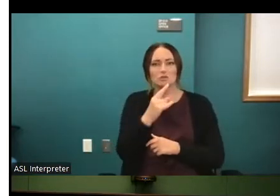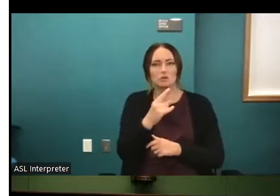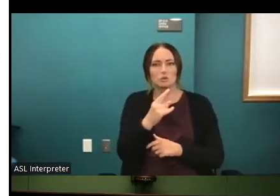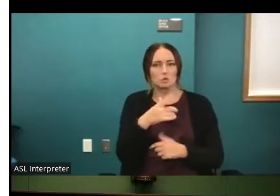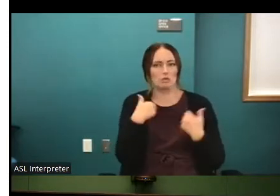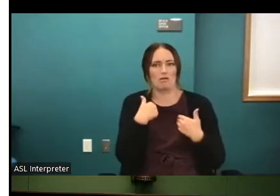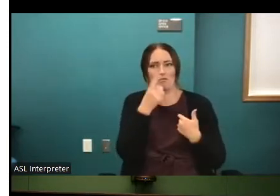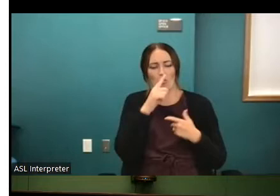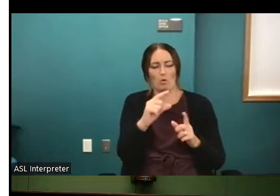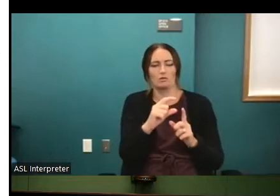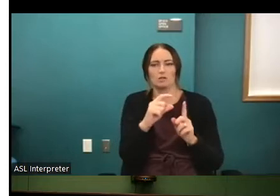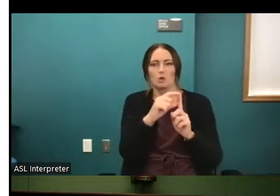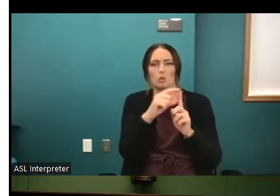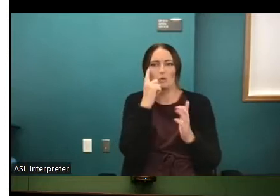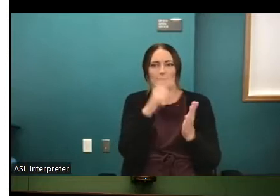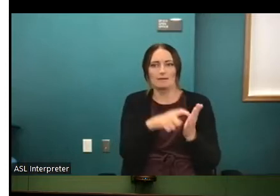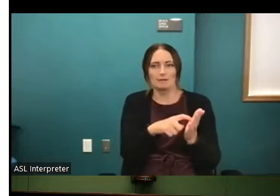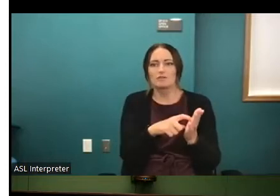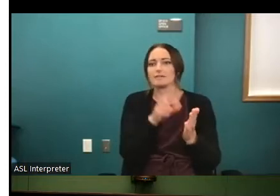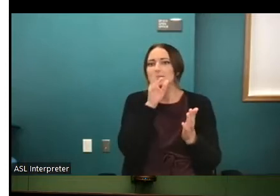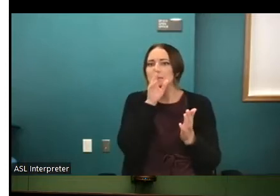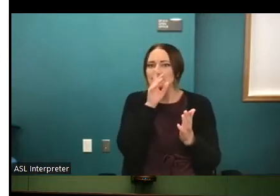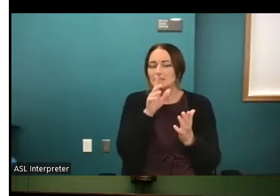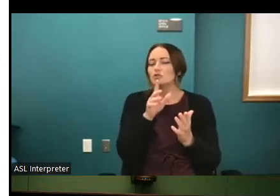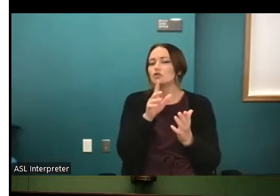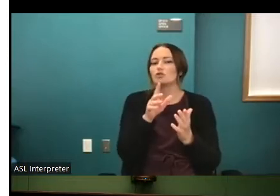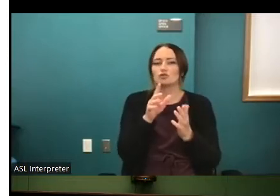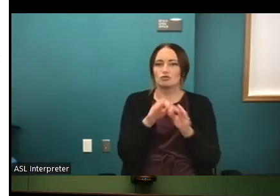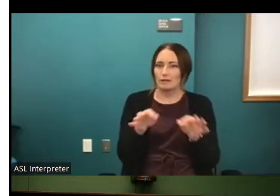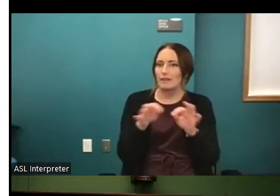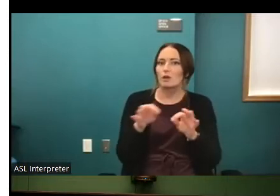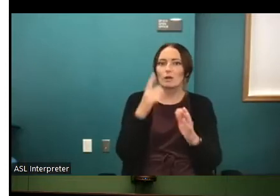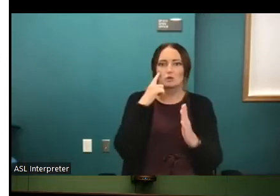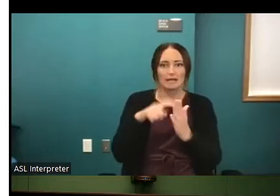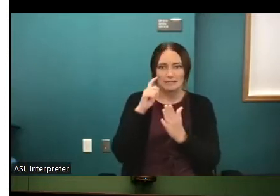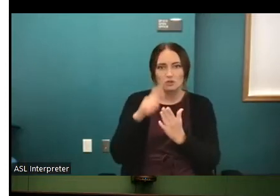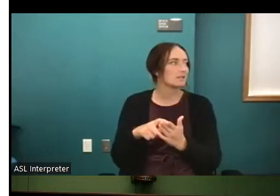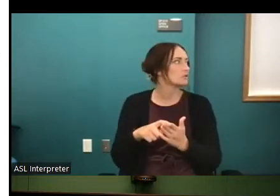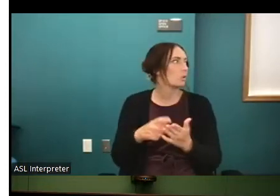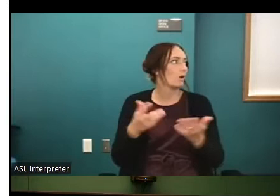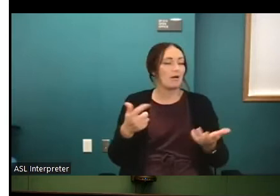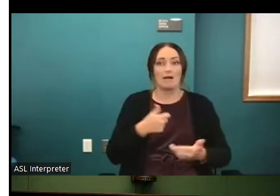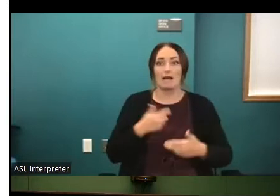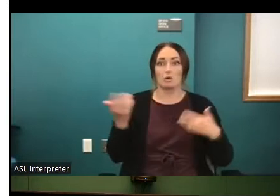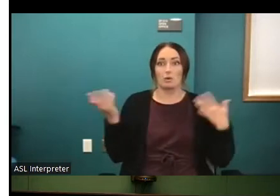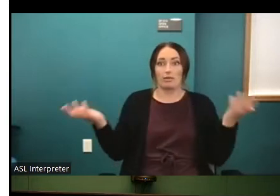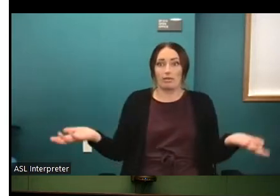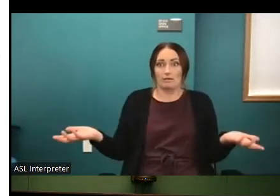too young sometimes to do speech reception thresholds, like, and so I kind of go like this until they're like 4.